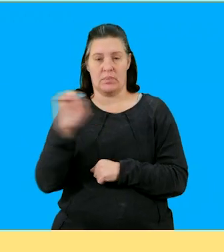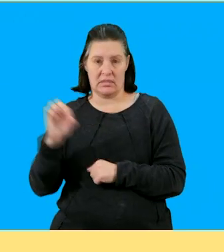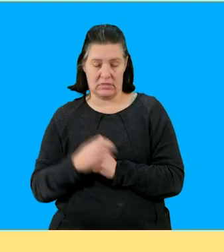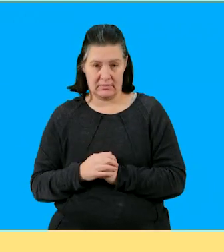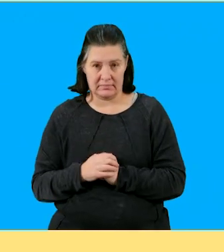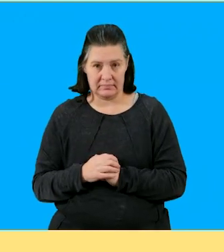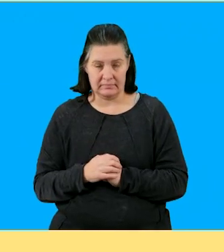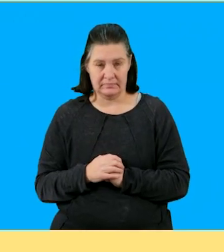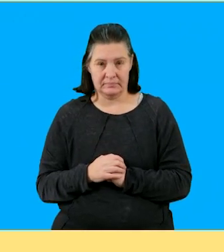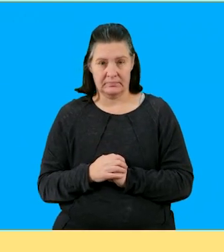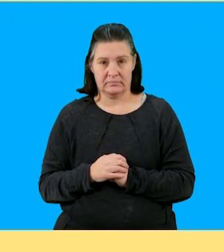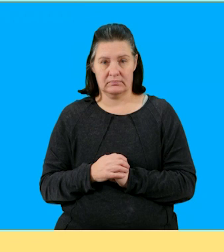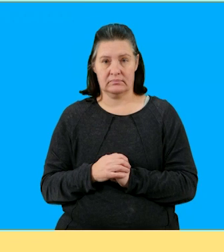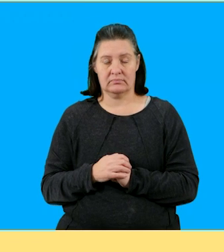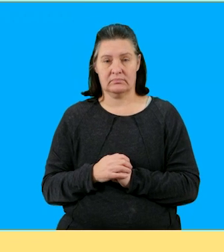7,300.